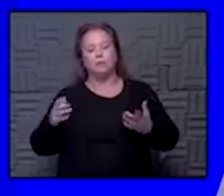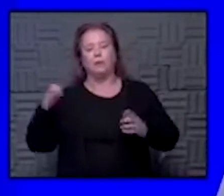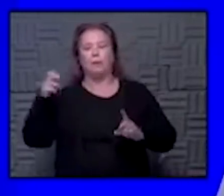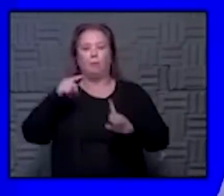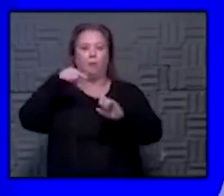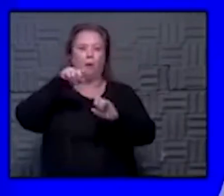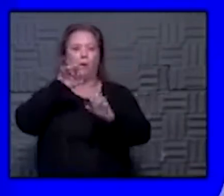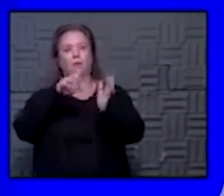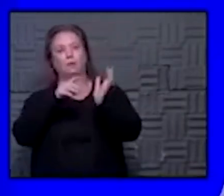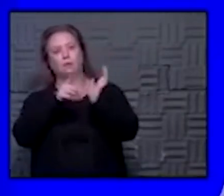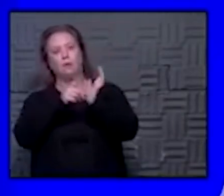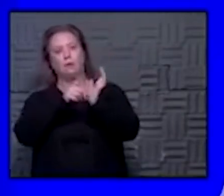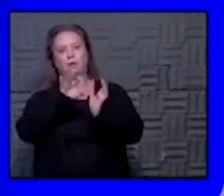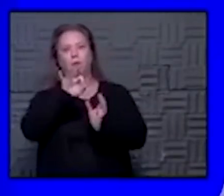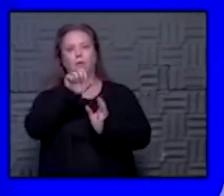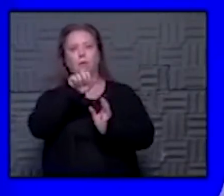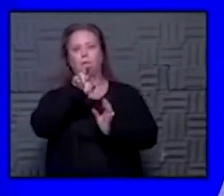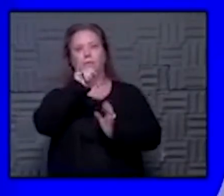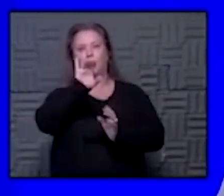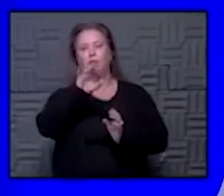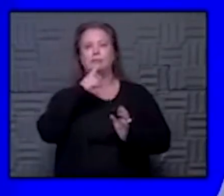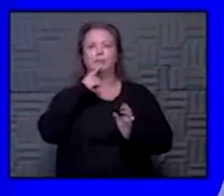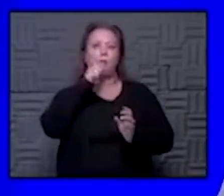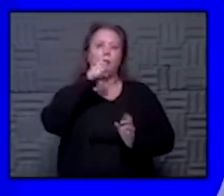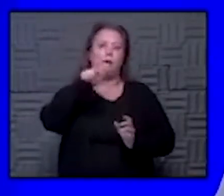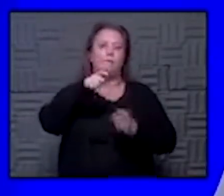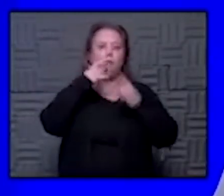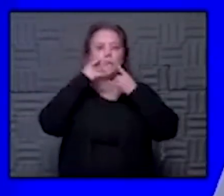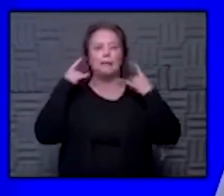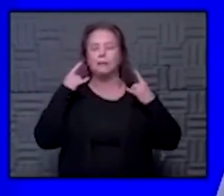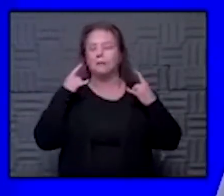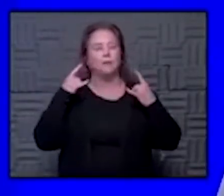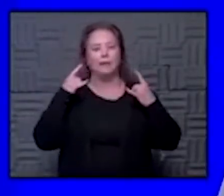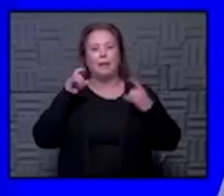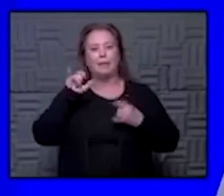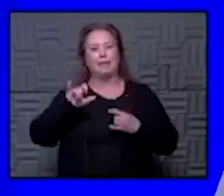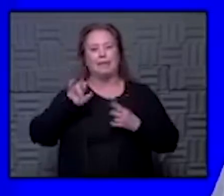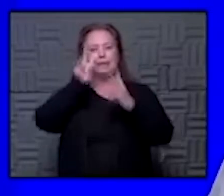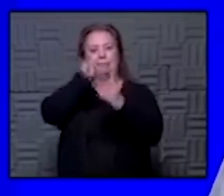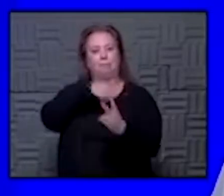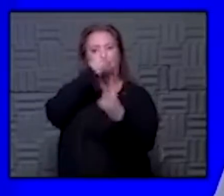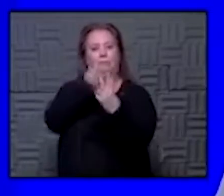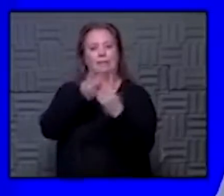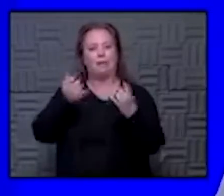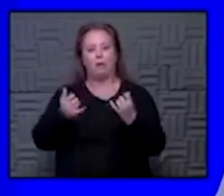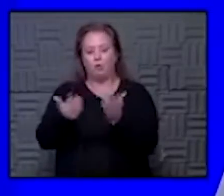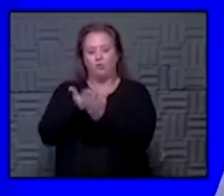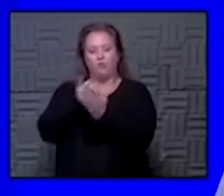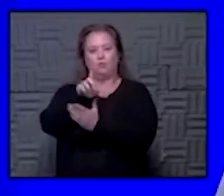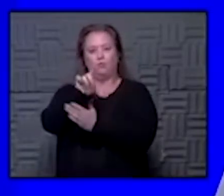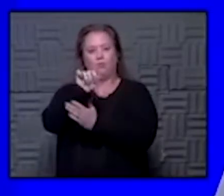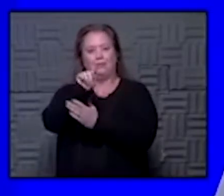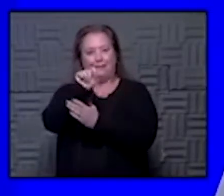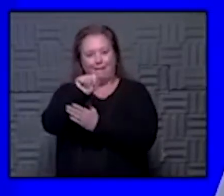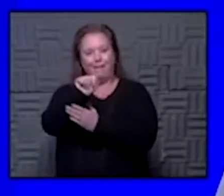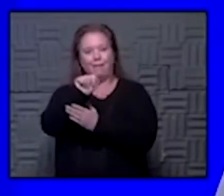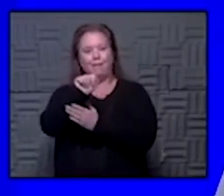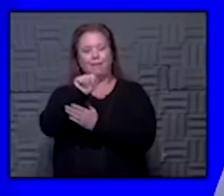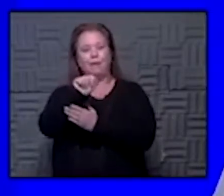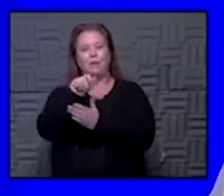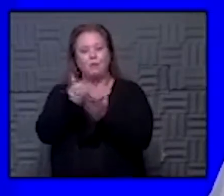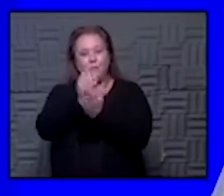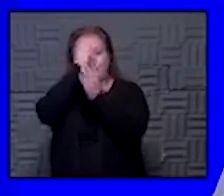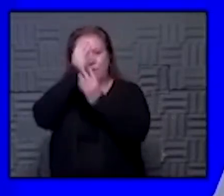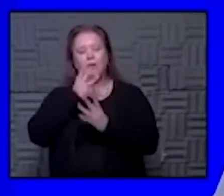Dr. Fauci said we don't even have to wear a mask. But that thinking is backward now. As new data points have come, as new information has